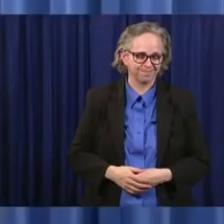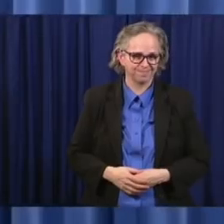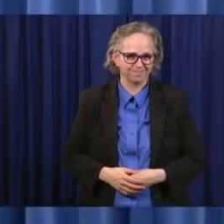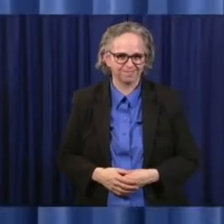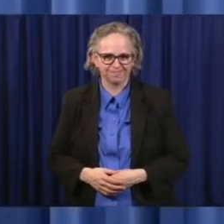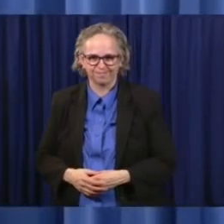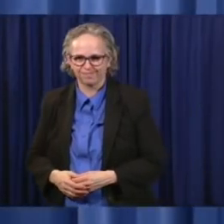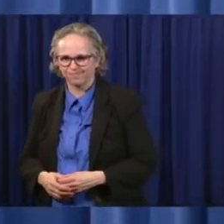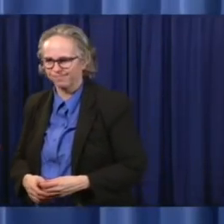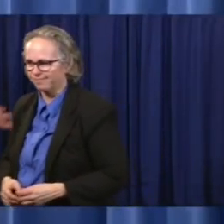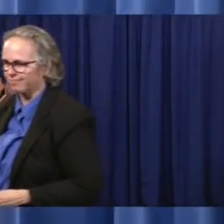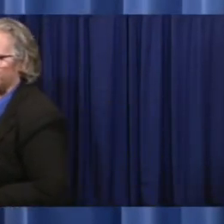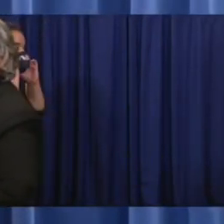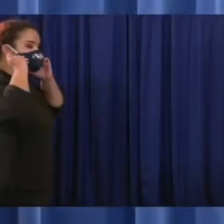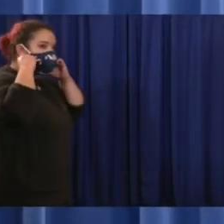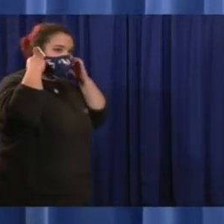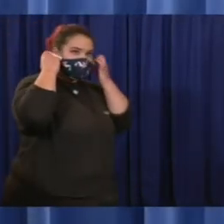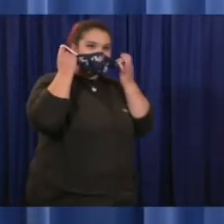Laura Hancock,